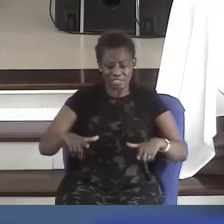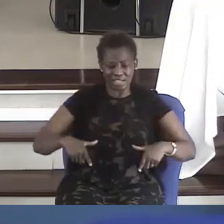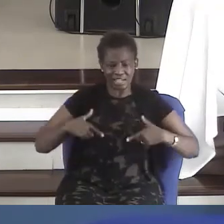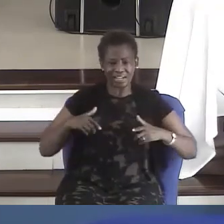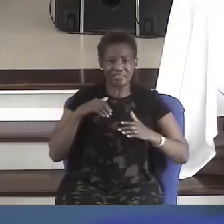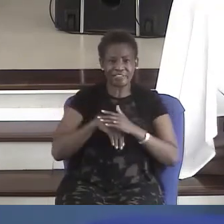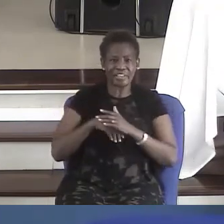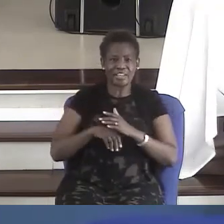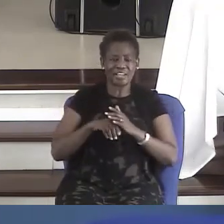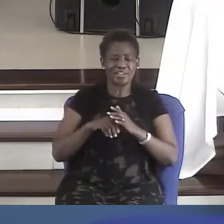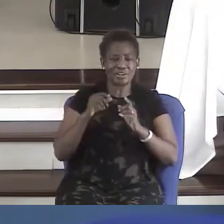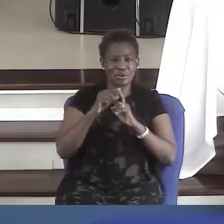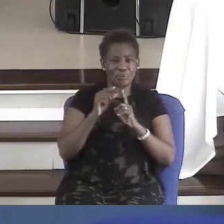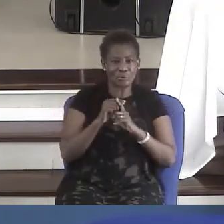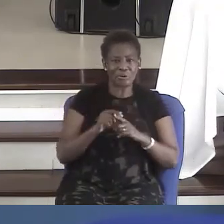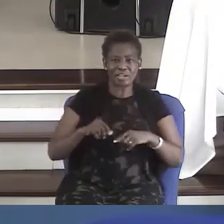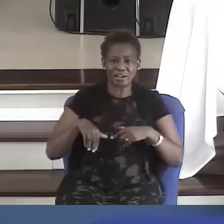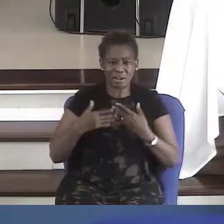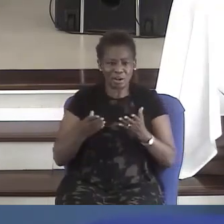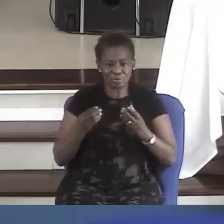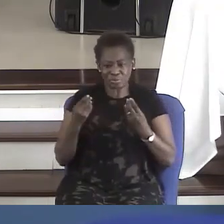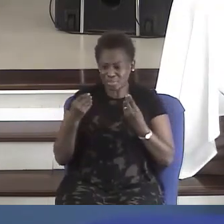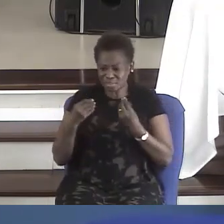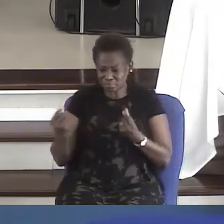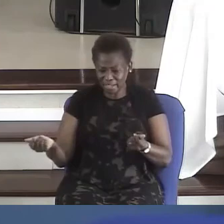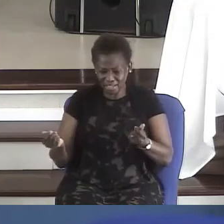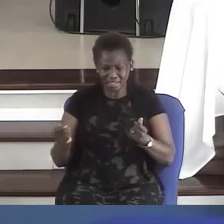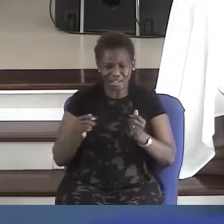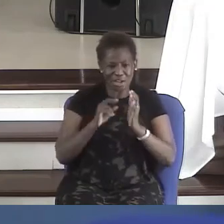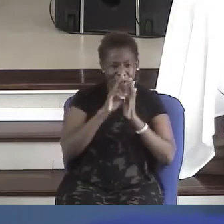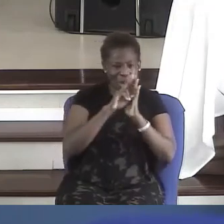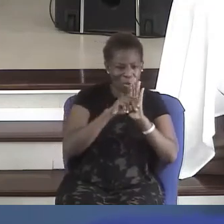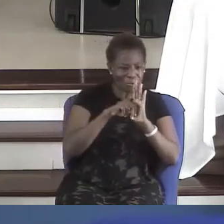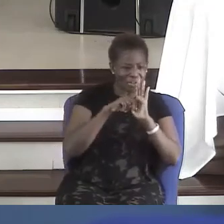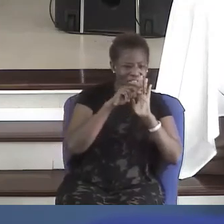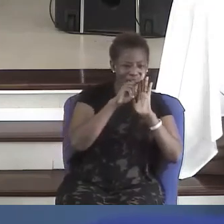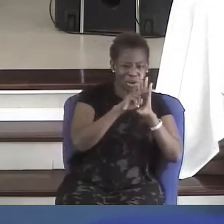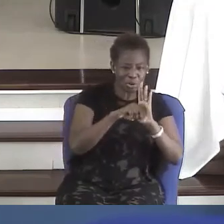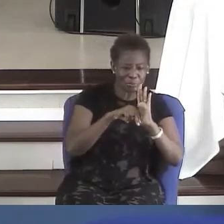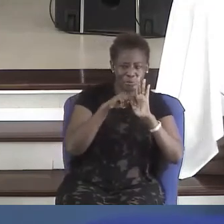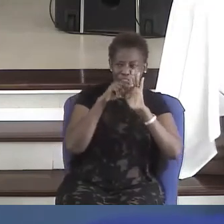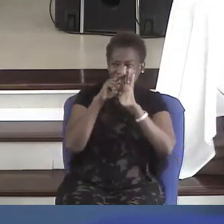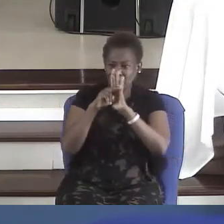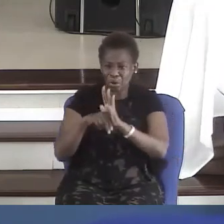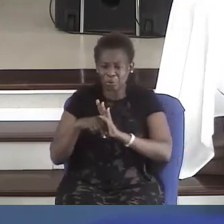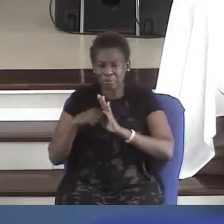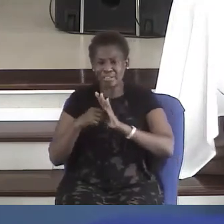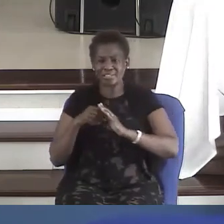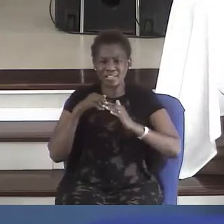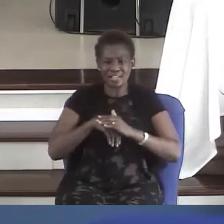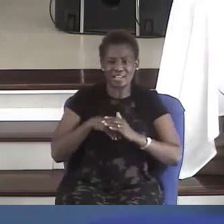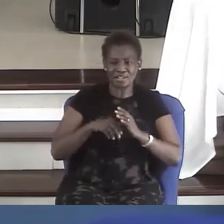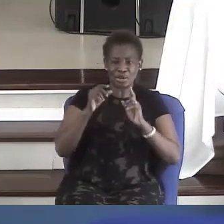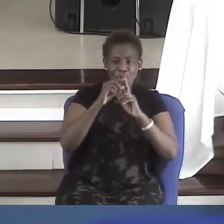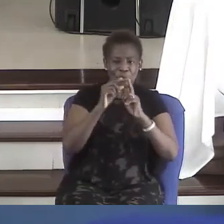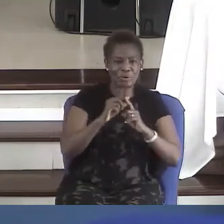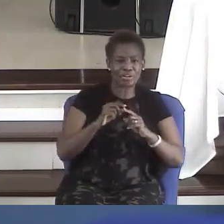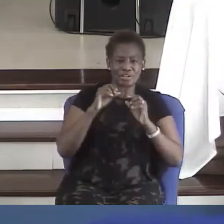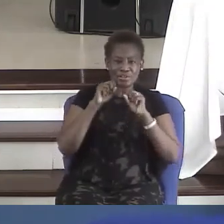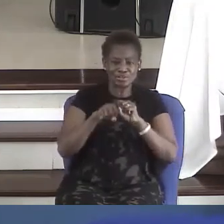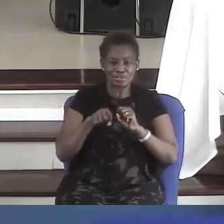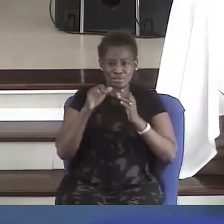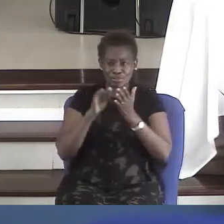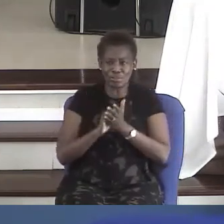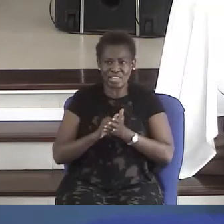spend hours upon hours, just like what we do on our phone, in your word so that you can reveal your word to us. That we